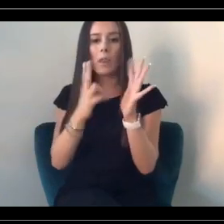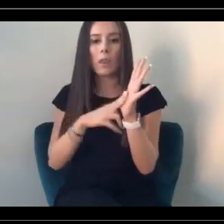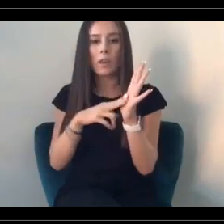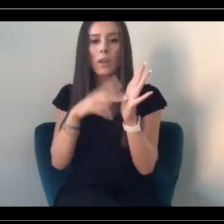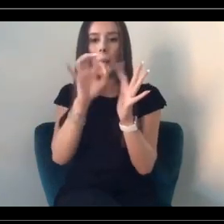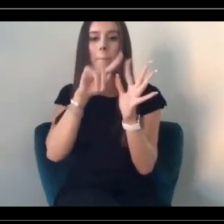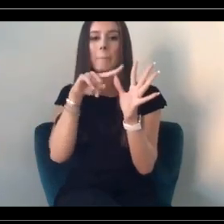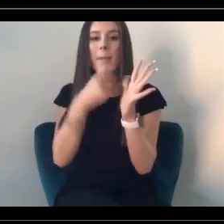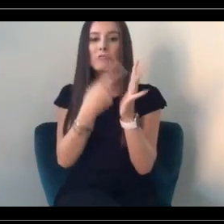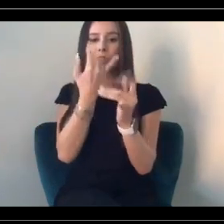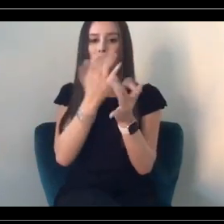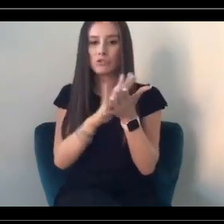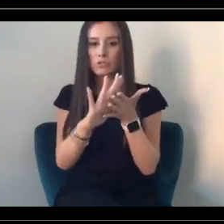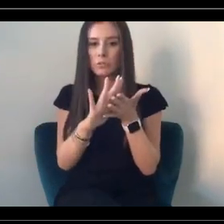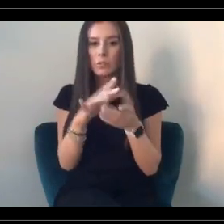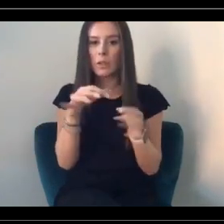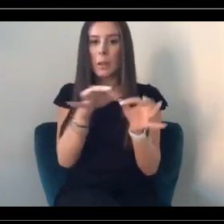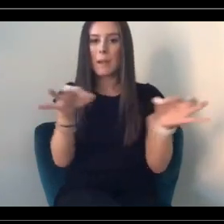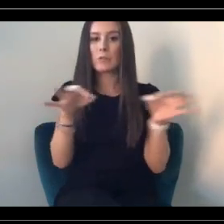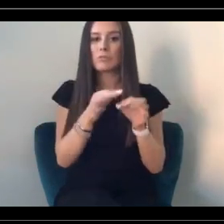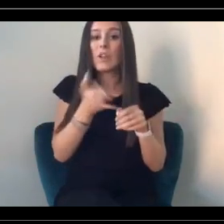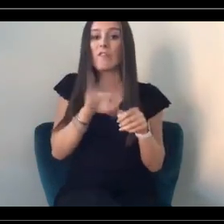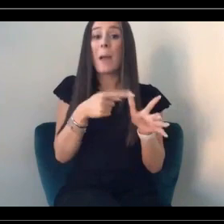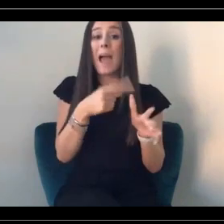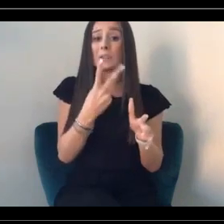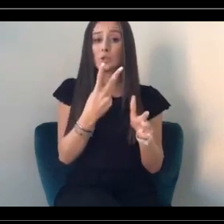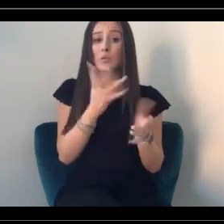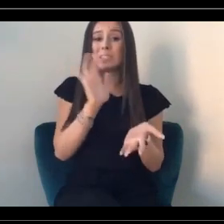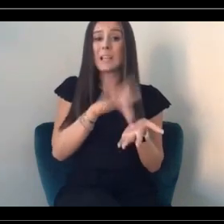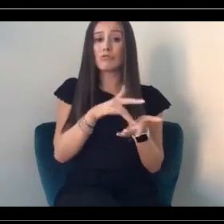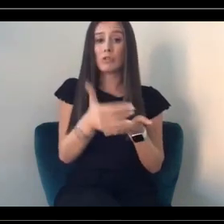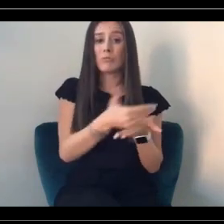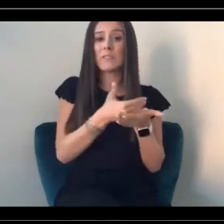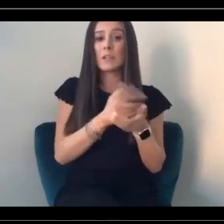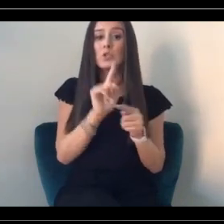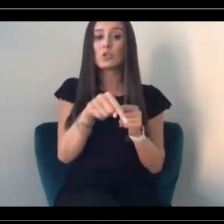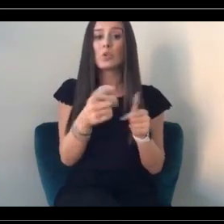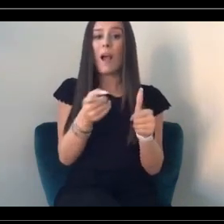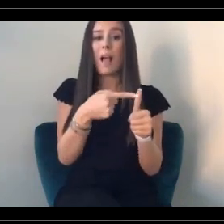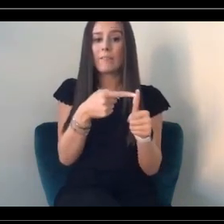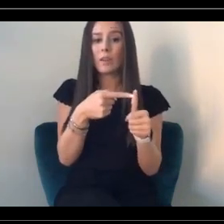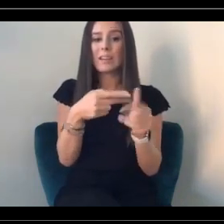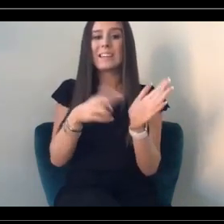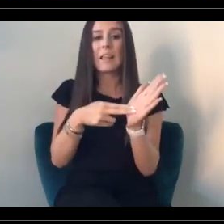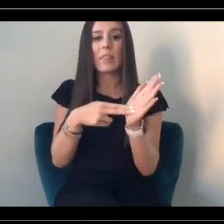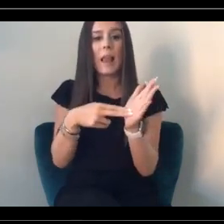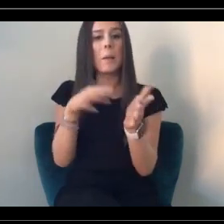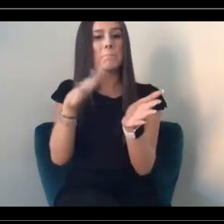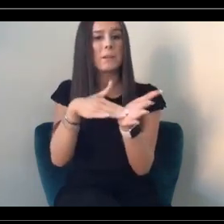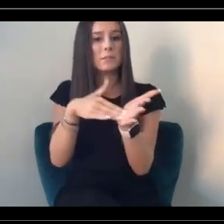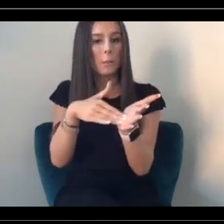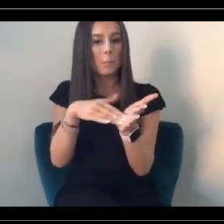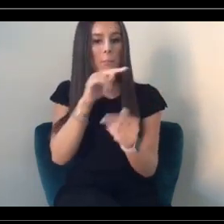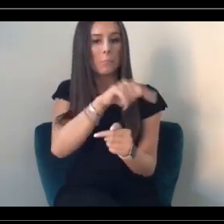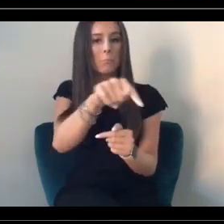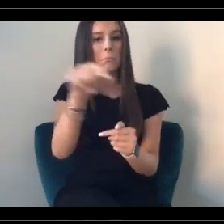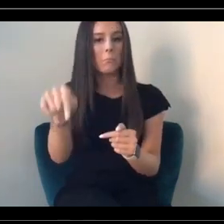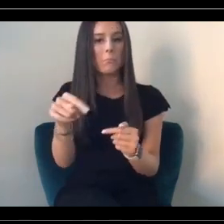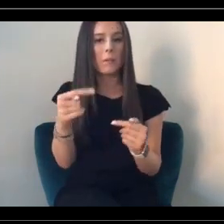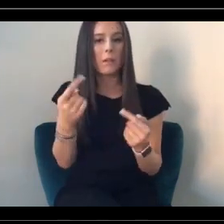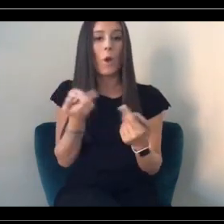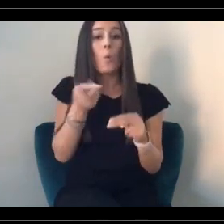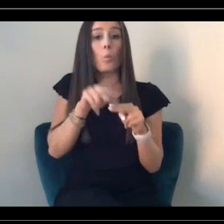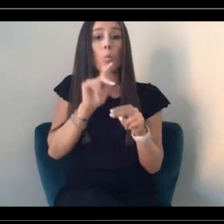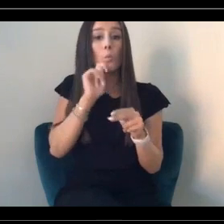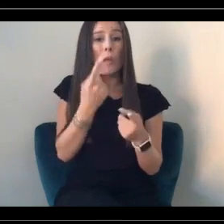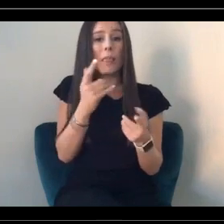stretch from the A2 Central Reservation to Ifield, Meatham and Luddsdown? How will those changes affect Luddsdown